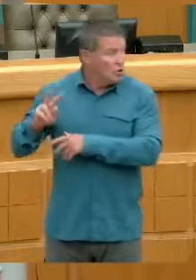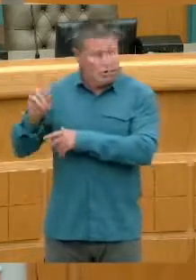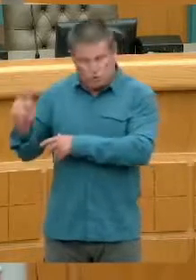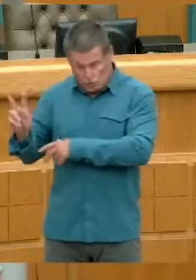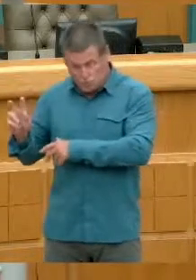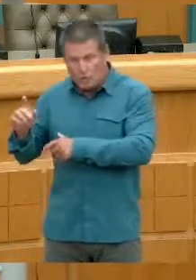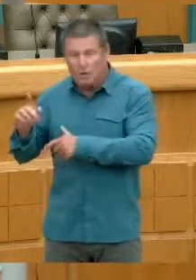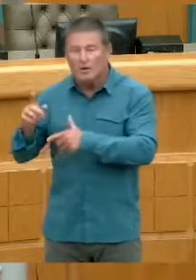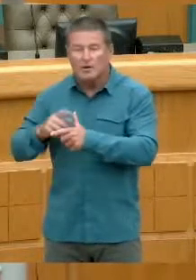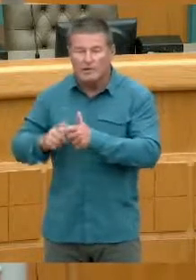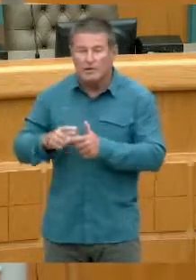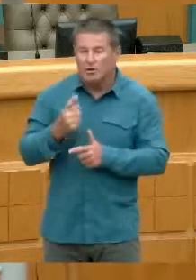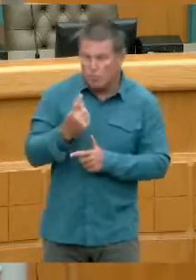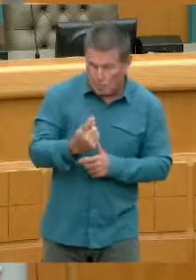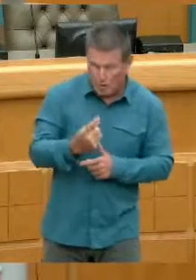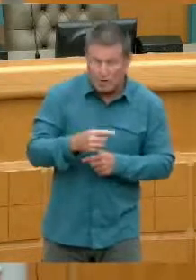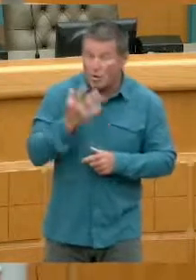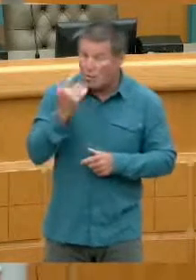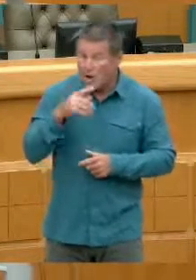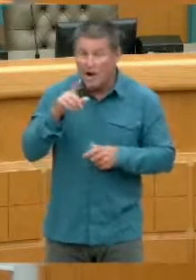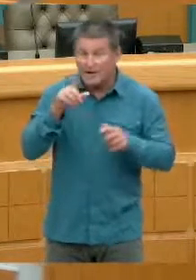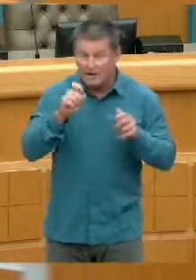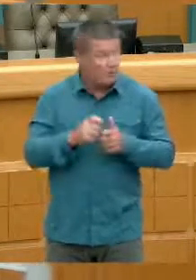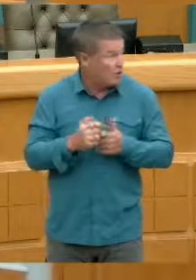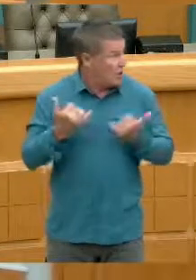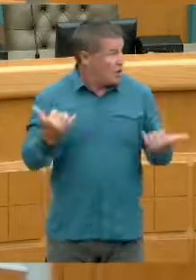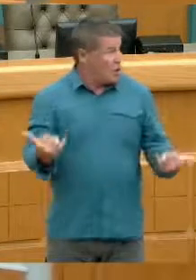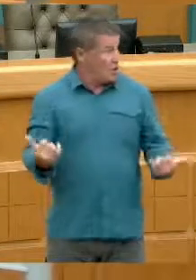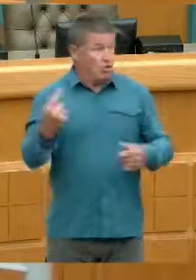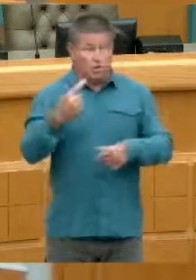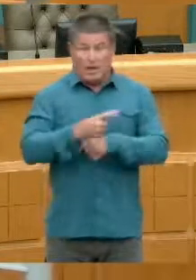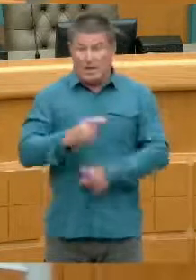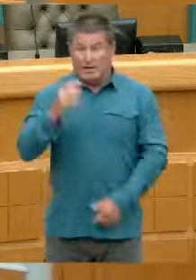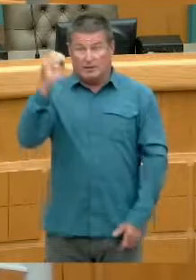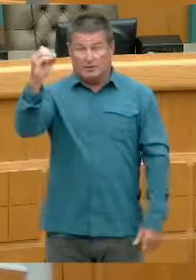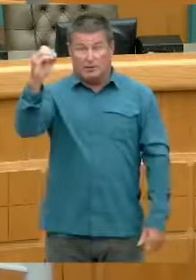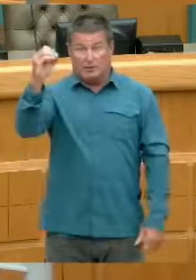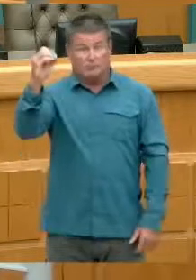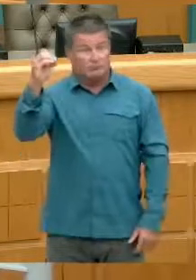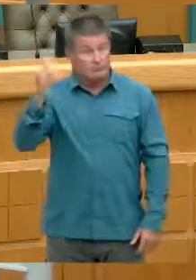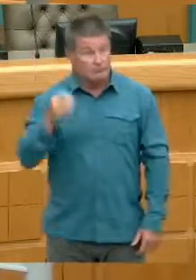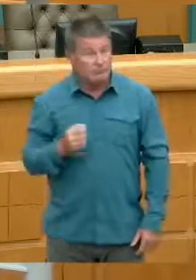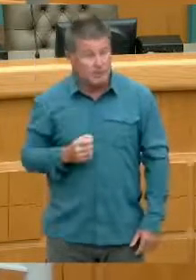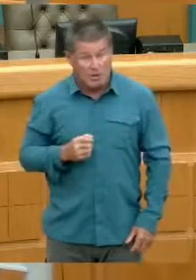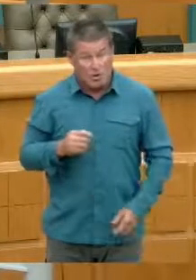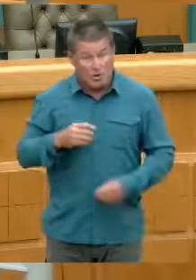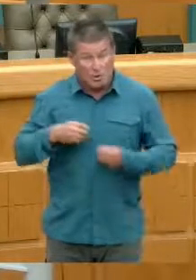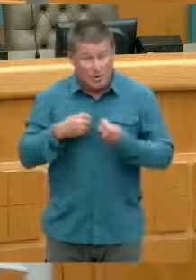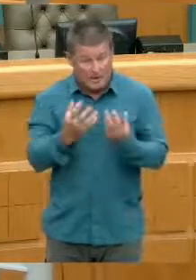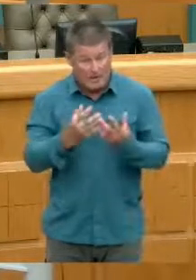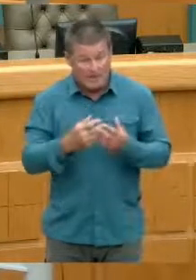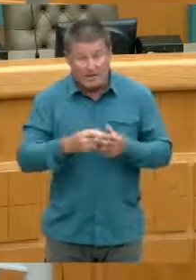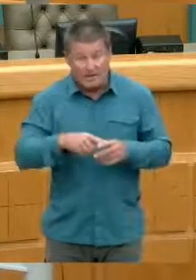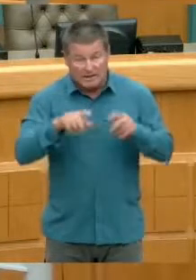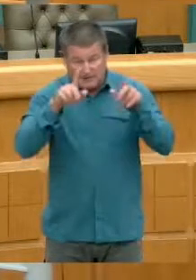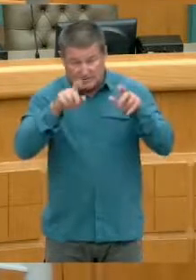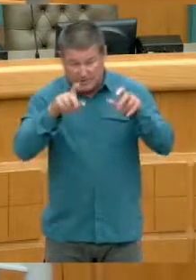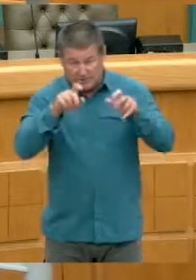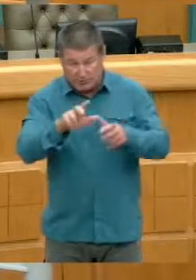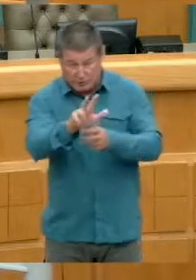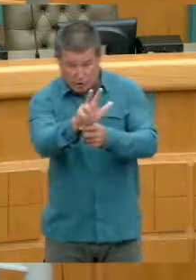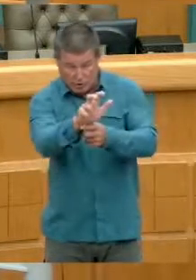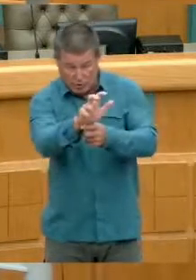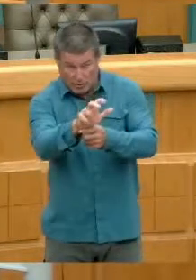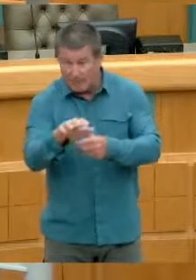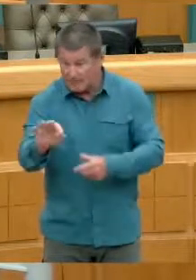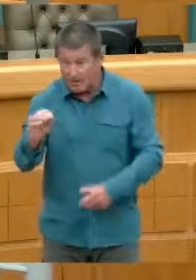because of a low testing. However, today's 0 does include almost 300 tests that were performed. And so